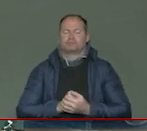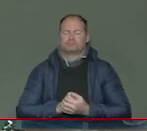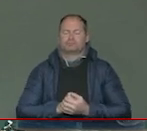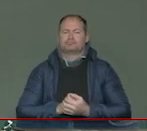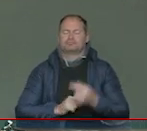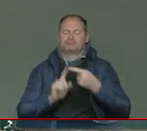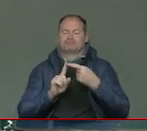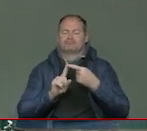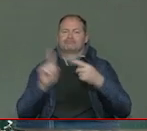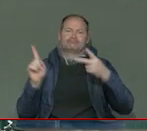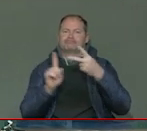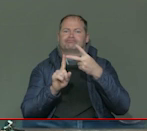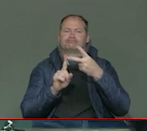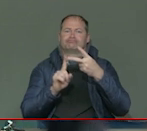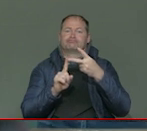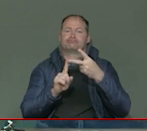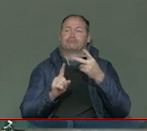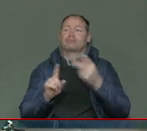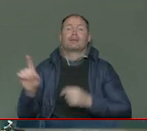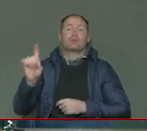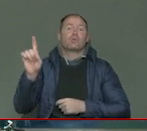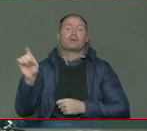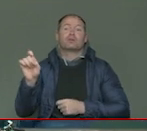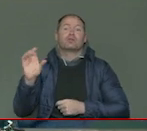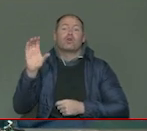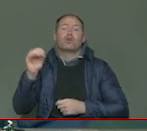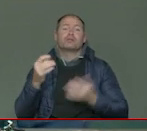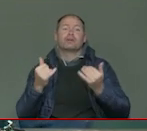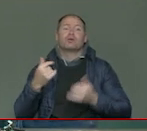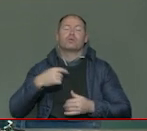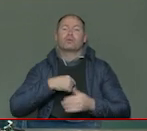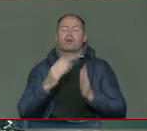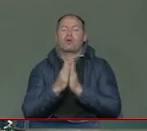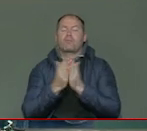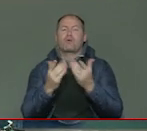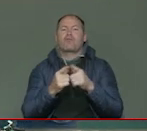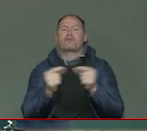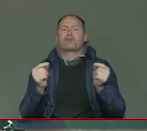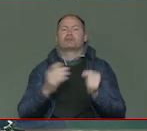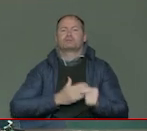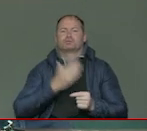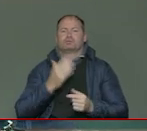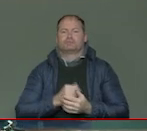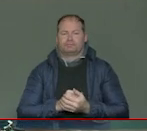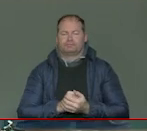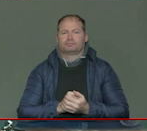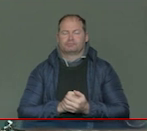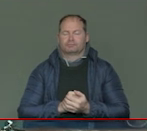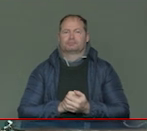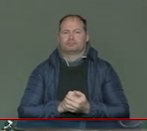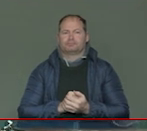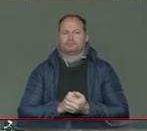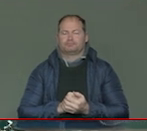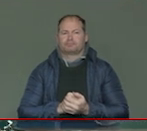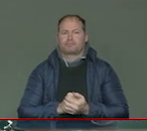Because that's some of the questions that they ask. We want to complete our books, am I right? Because remember, normally some